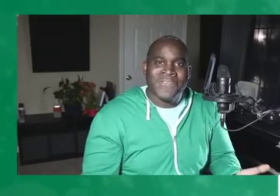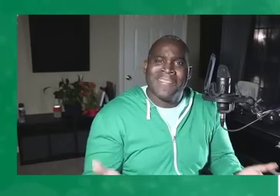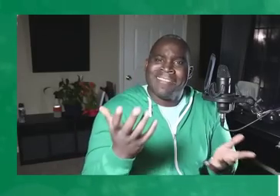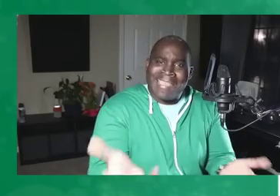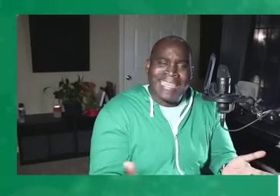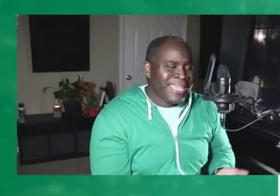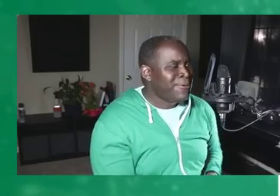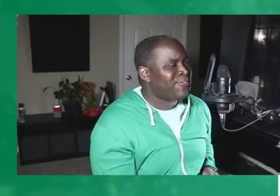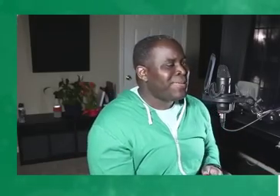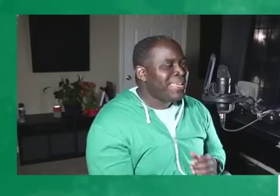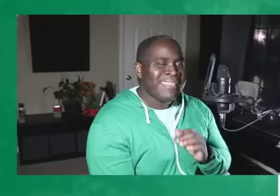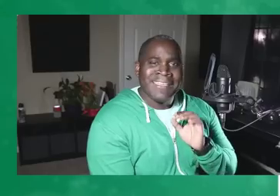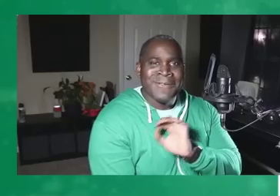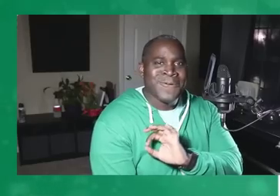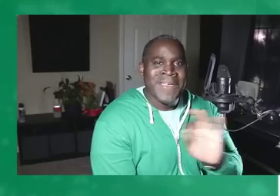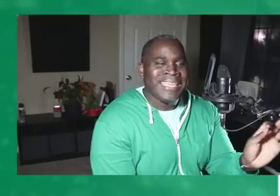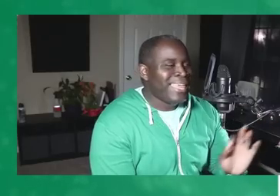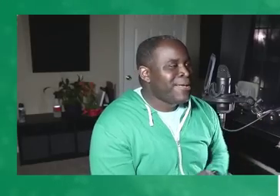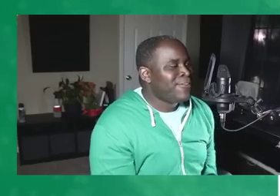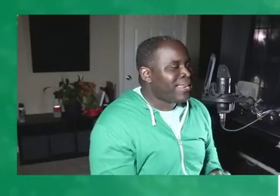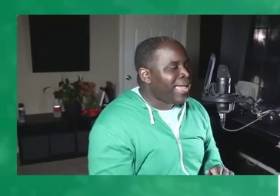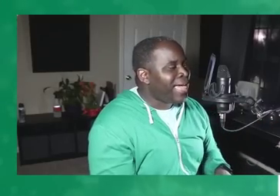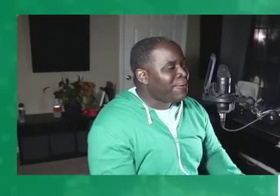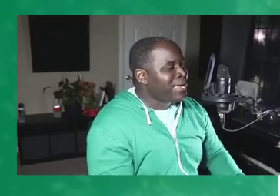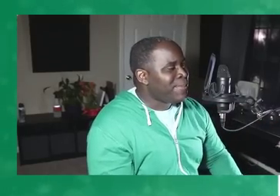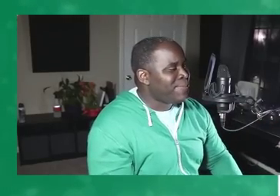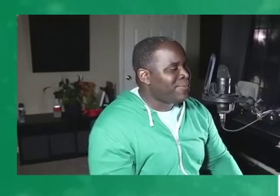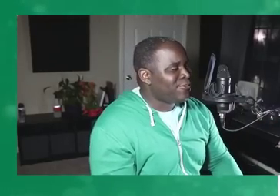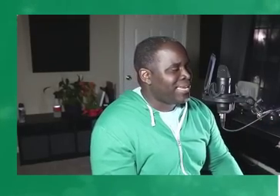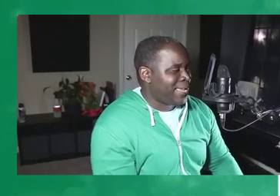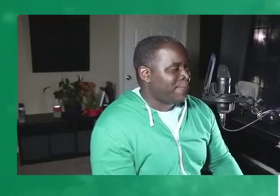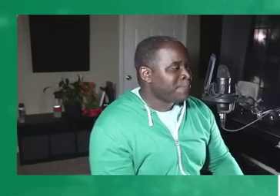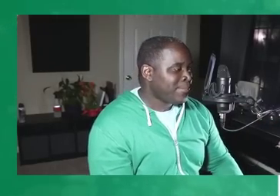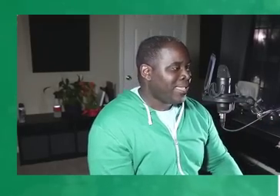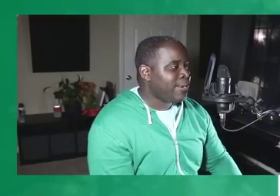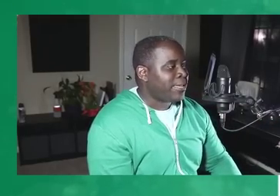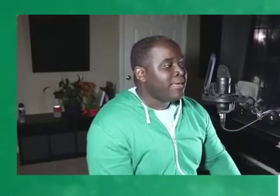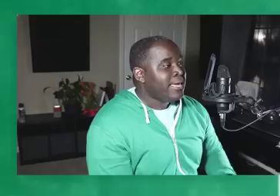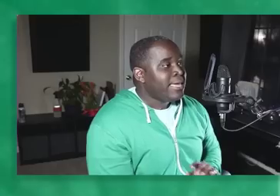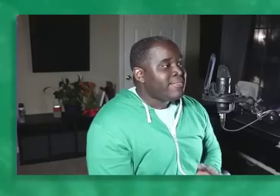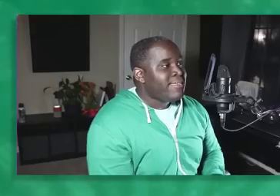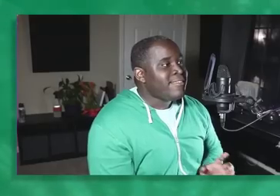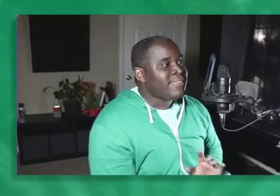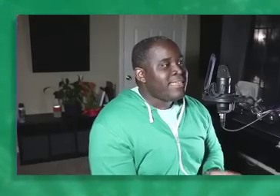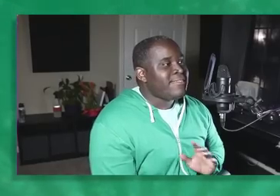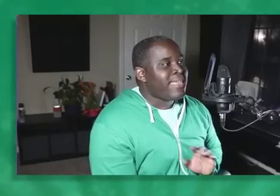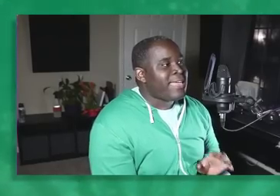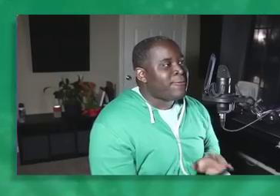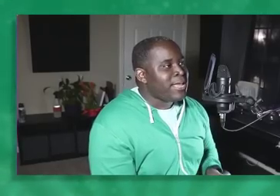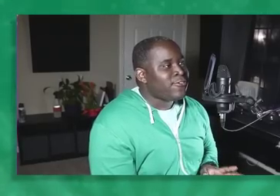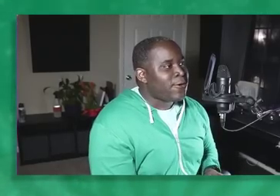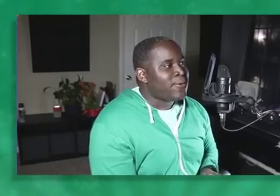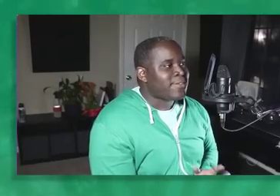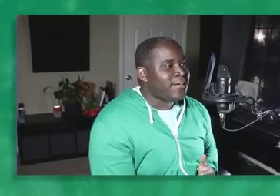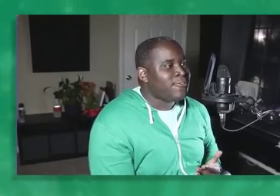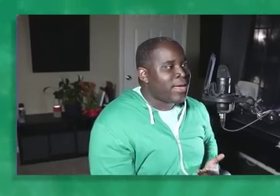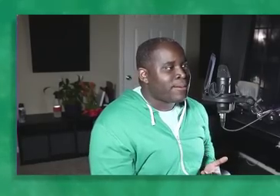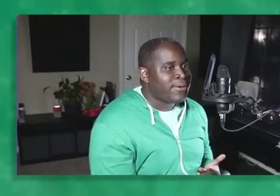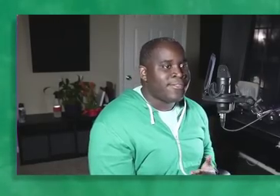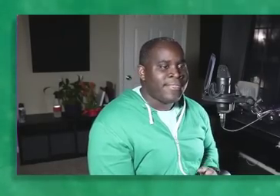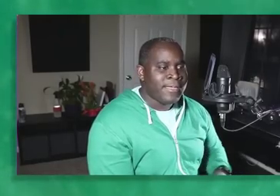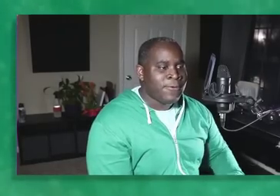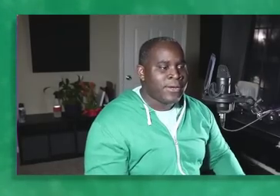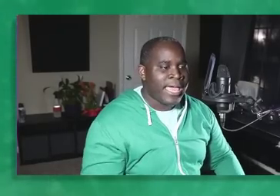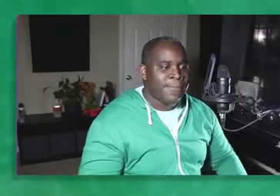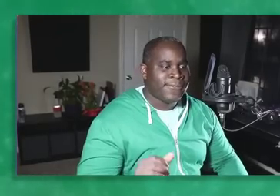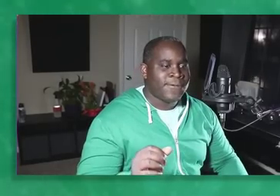use words than sign language? It's a great language, and I highly recommend people check it out. Anyway, this is a great show. It's called The Dragon